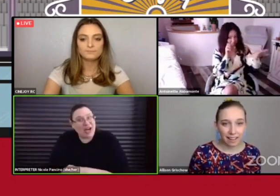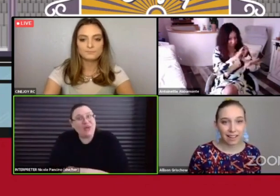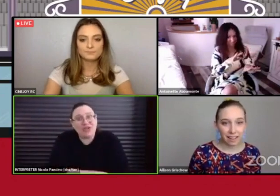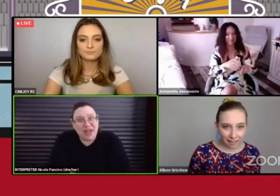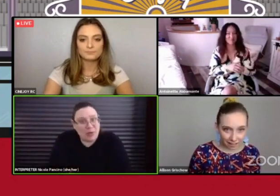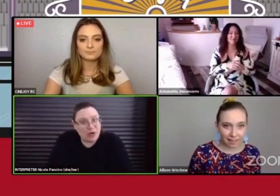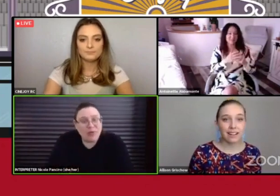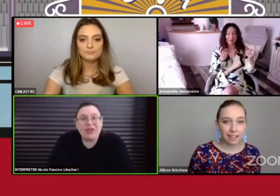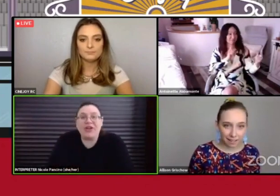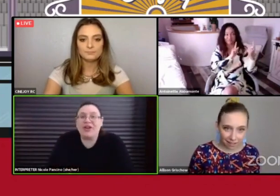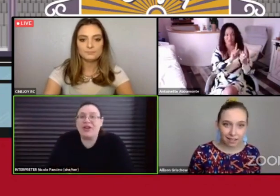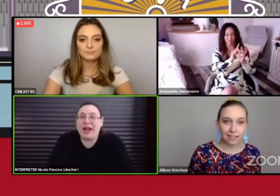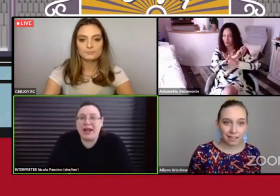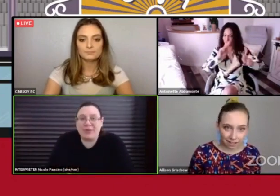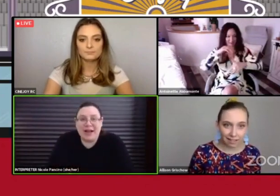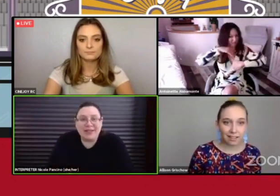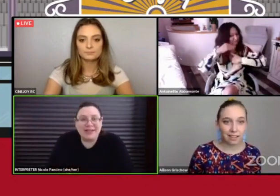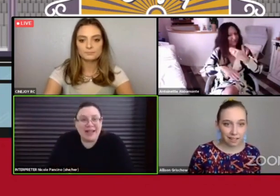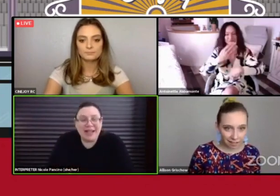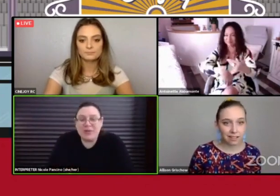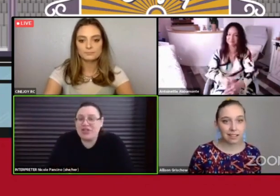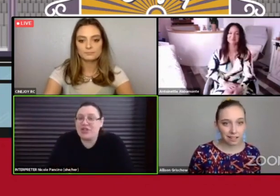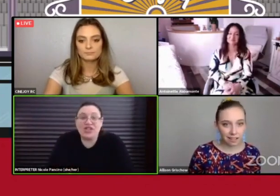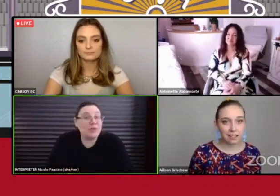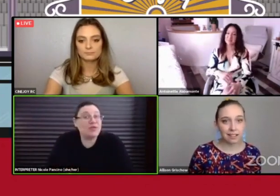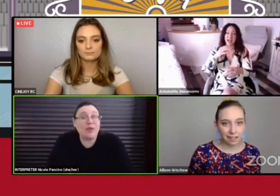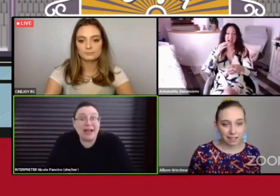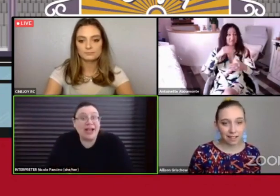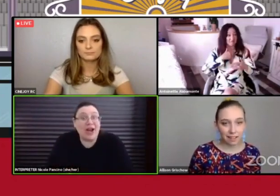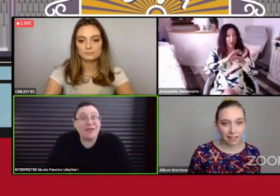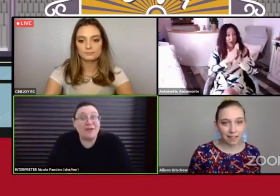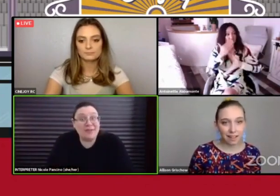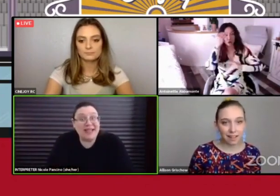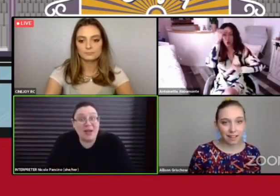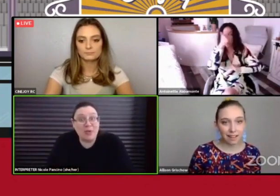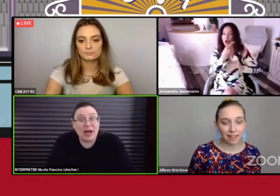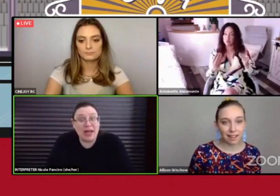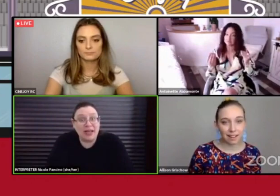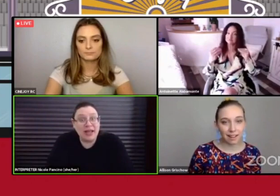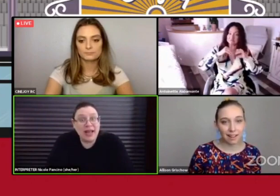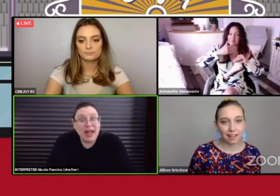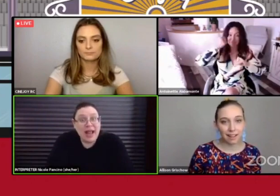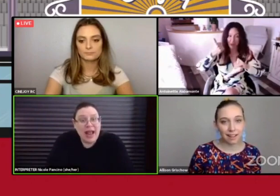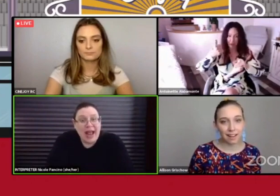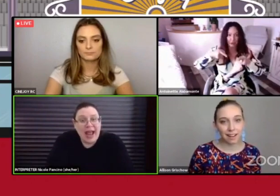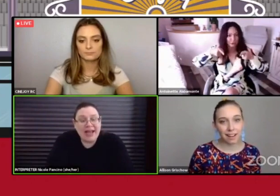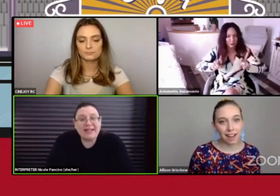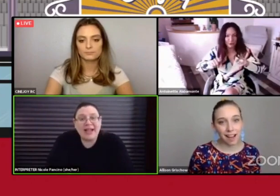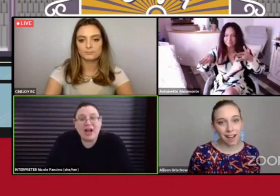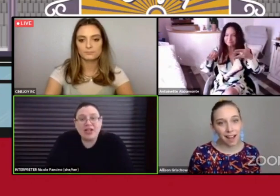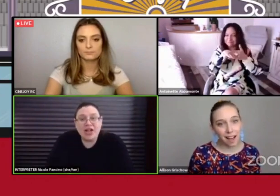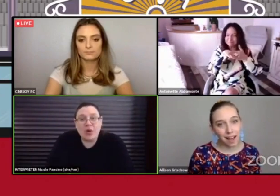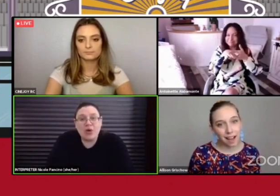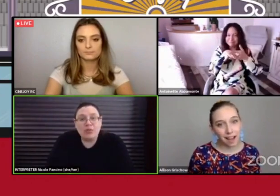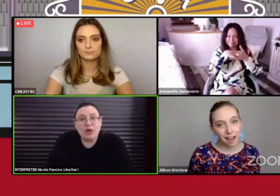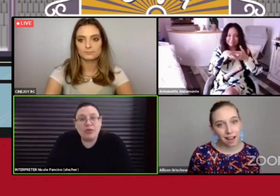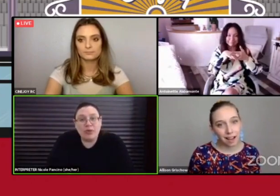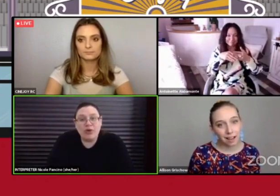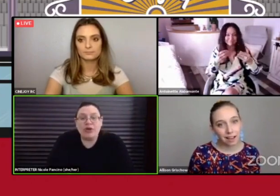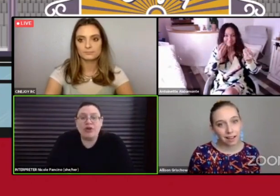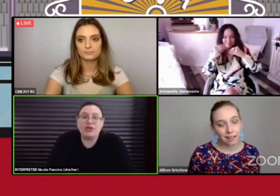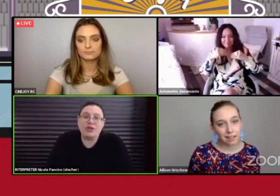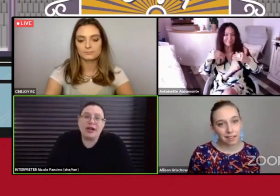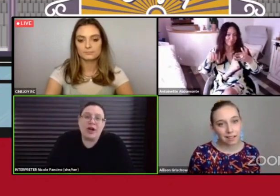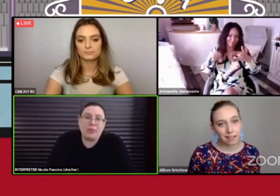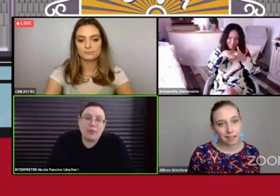had a coach that worked with her and practiced sign language so she was ready to go from day one and as i got to know her more